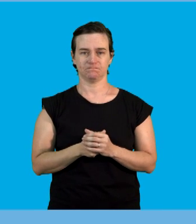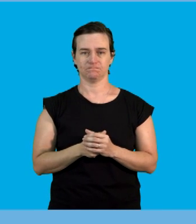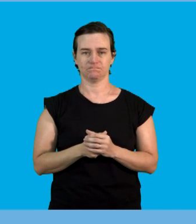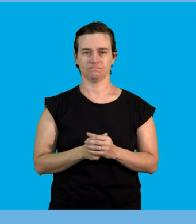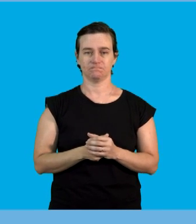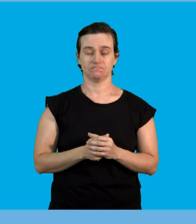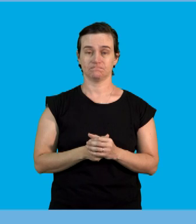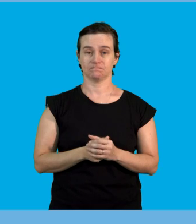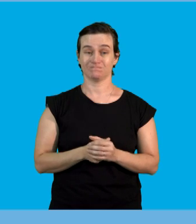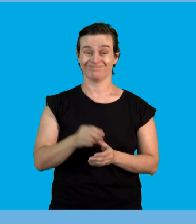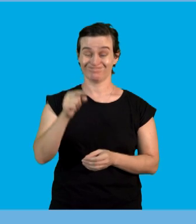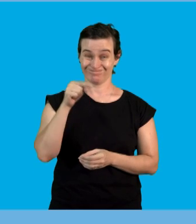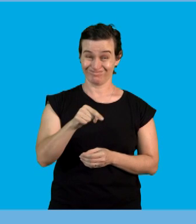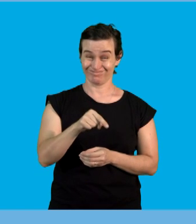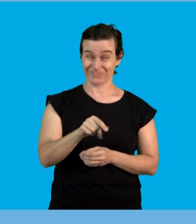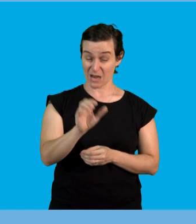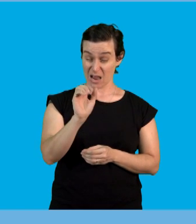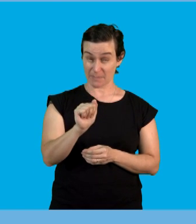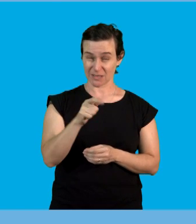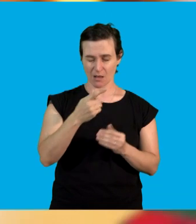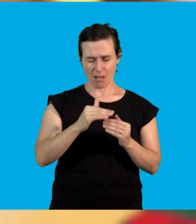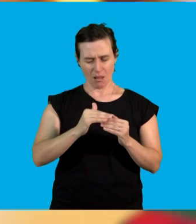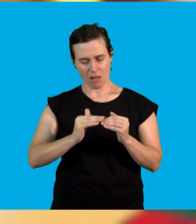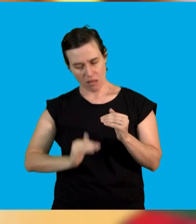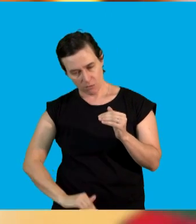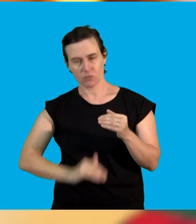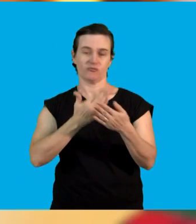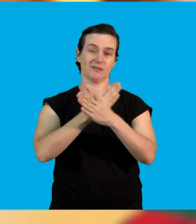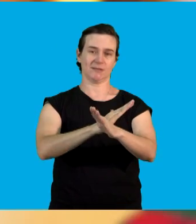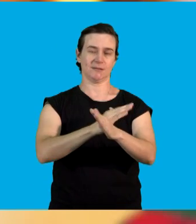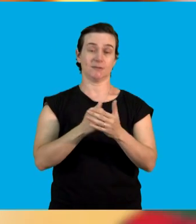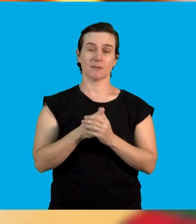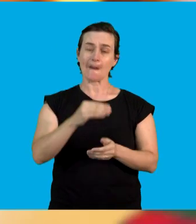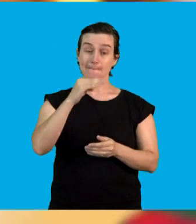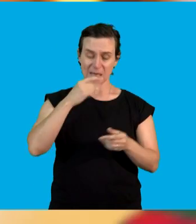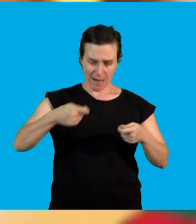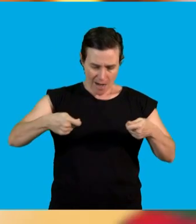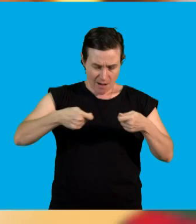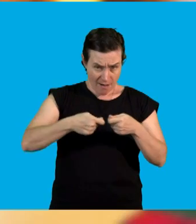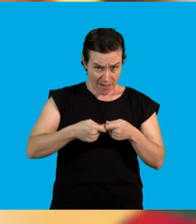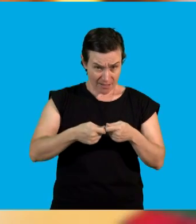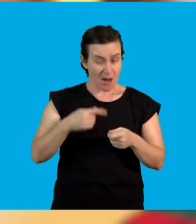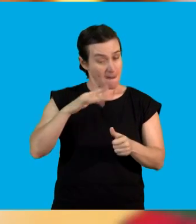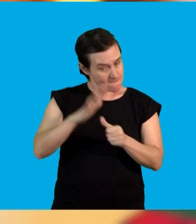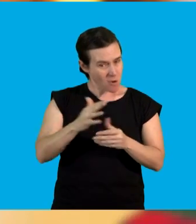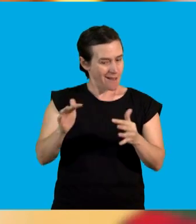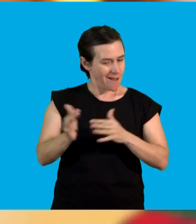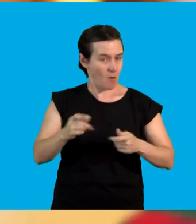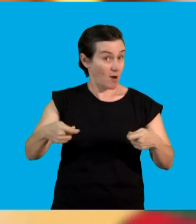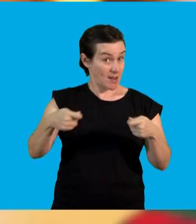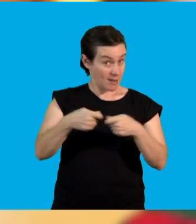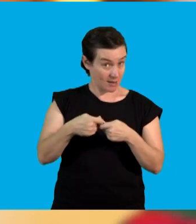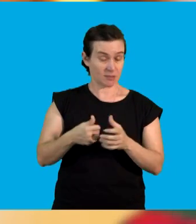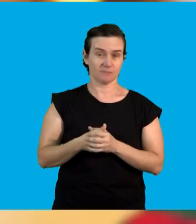Now, we're also going to remember that this ammeter has low resistance, so therefore the connection of this ammeter, it matters. How